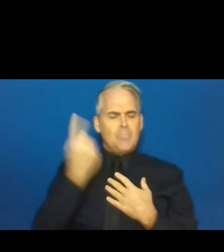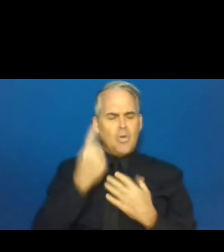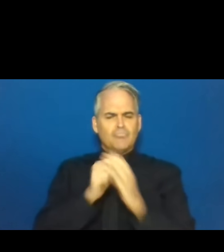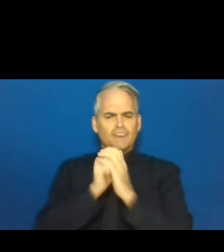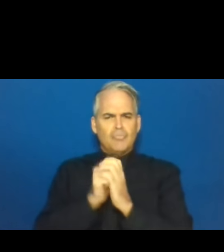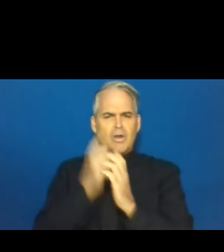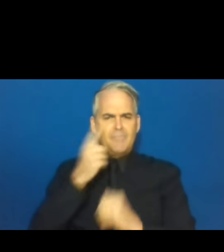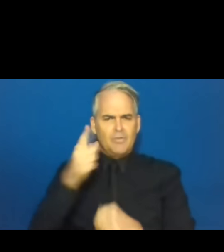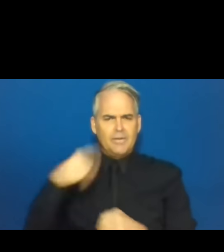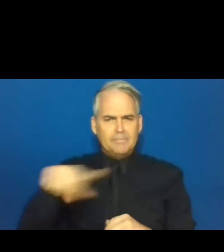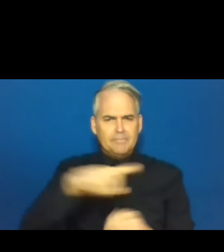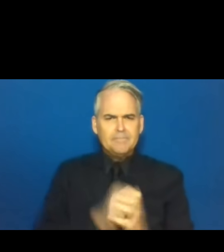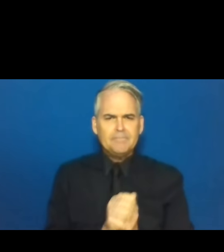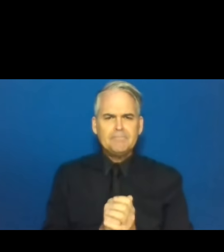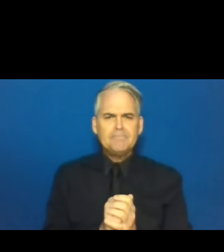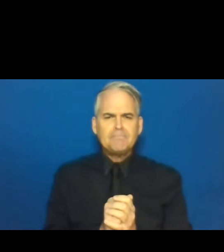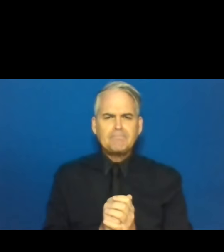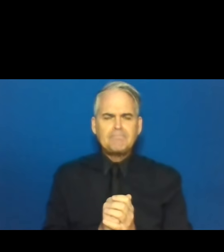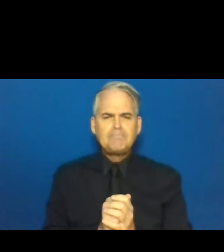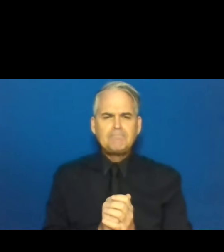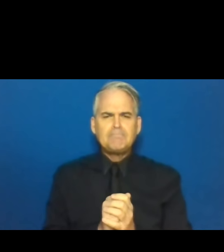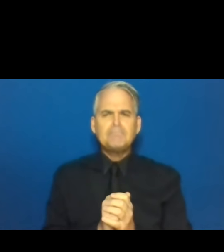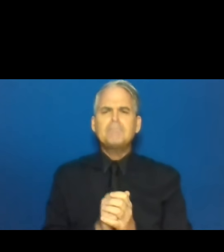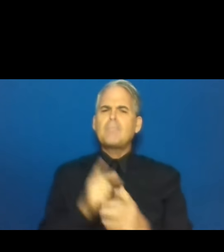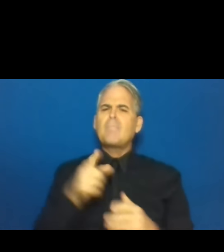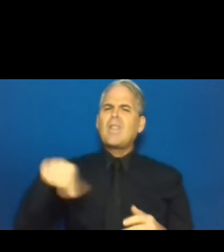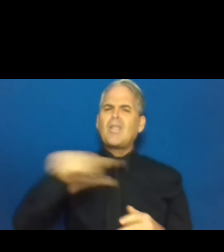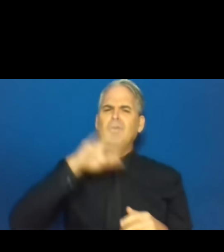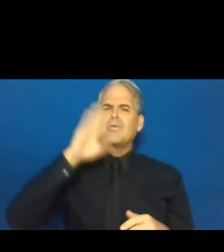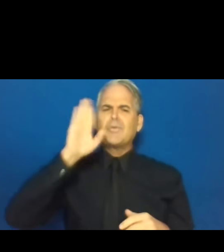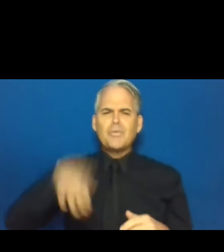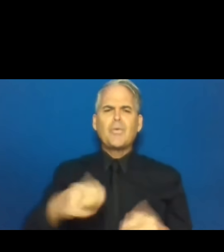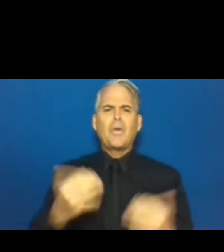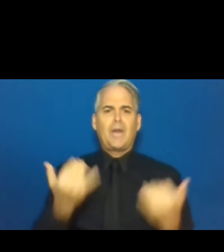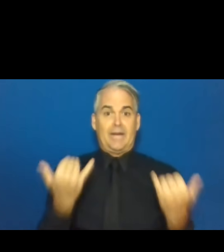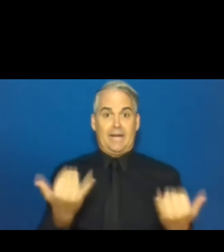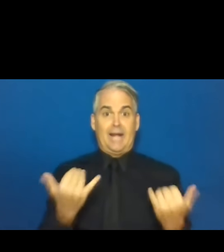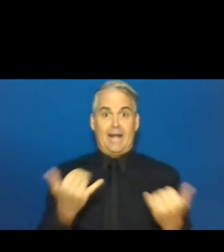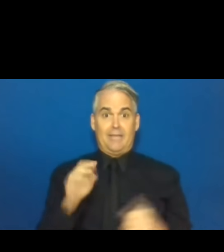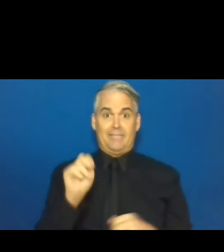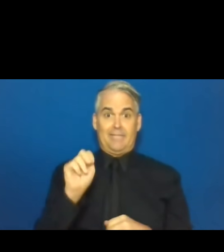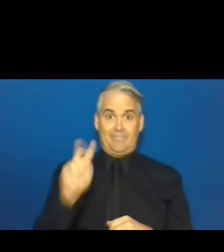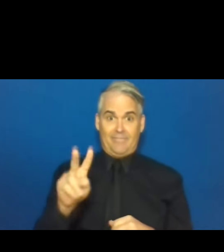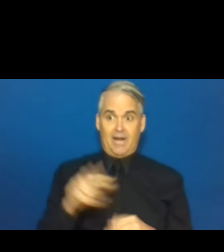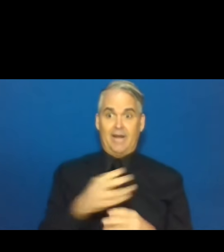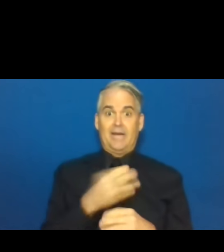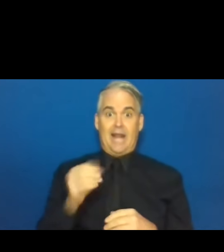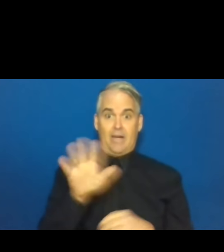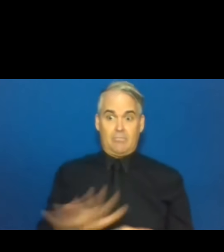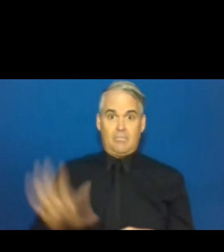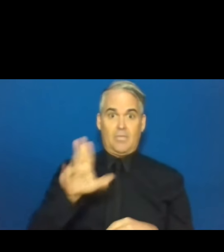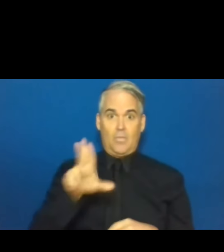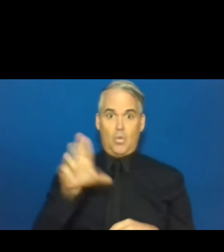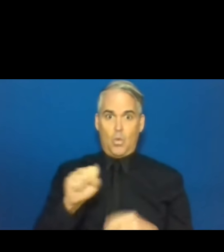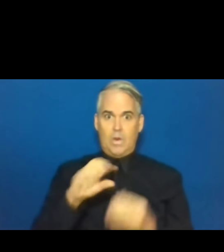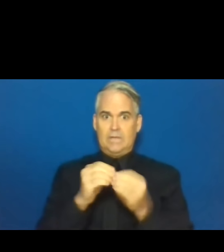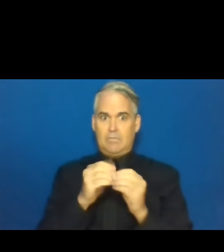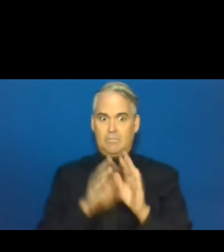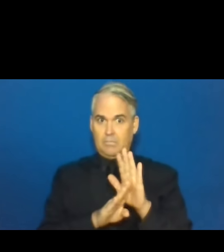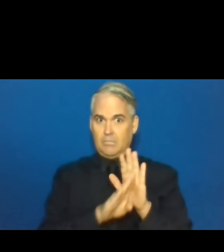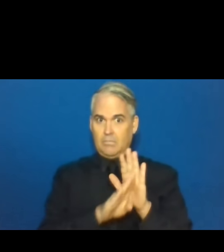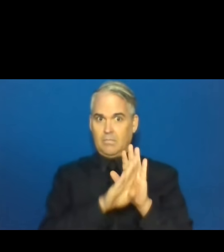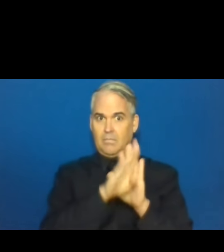of the escalating COVID-19 cases in our nation and in our state, almost 2 weeks ago, I asked that we step up our